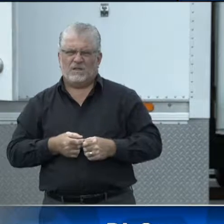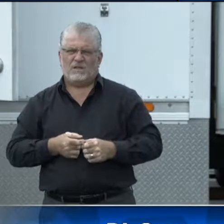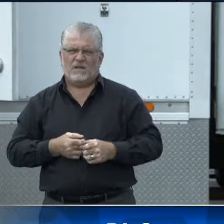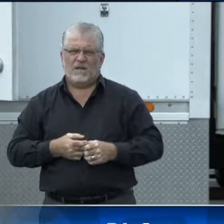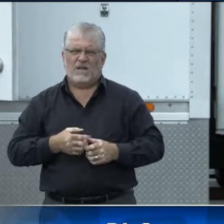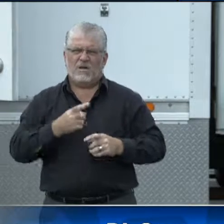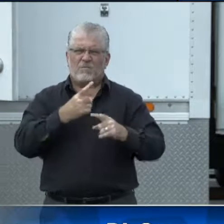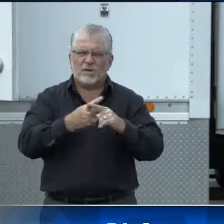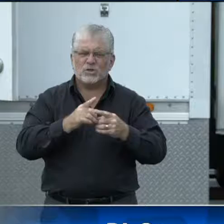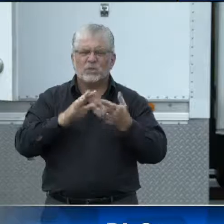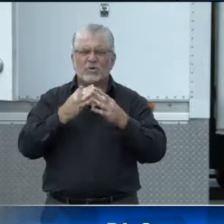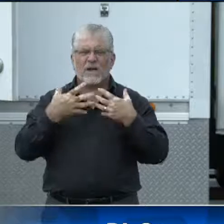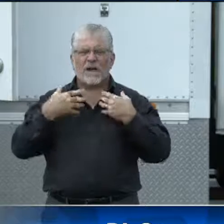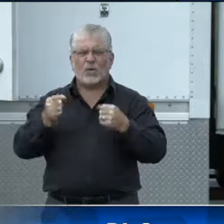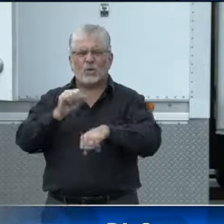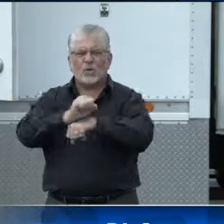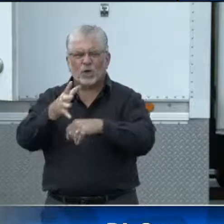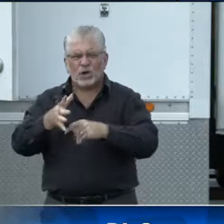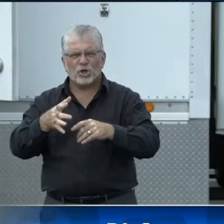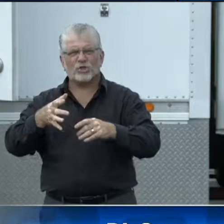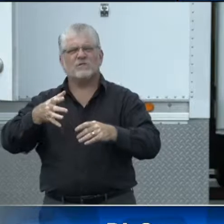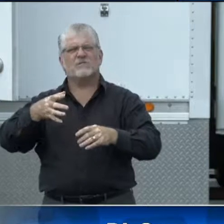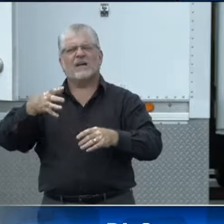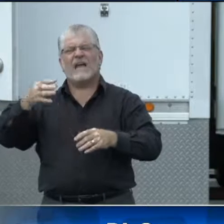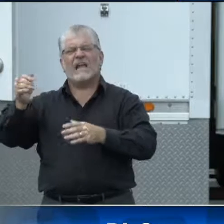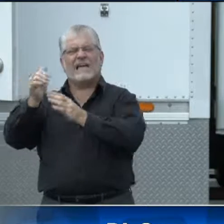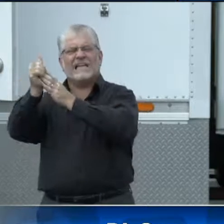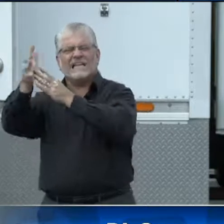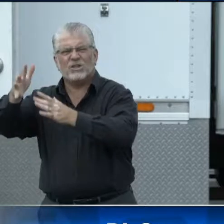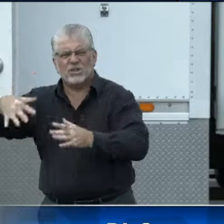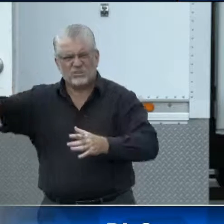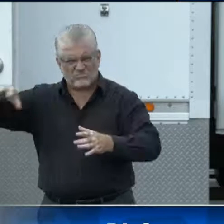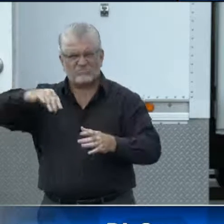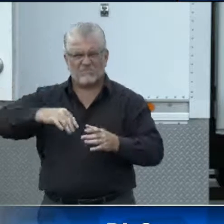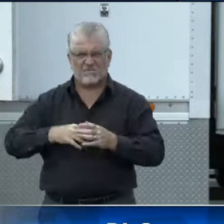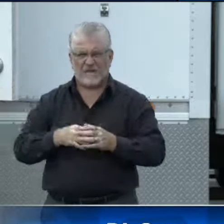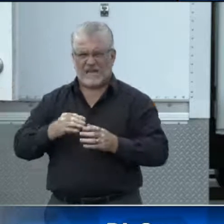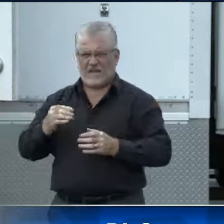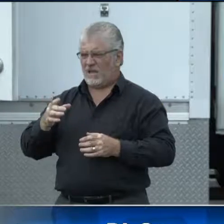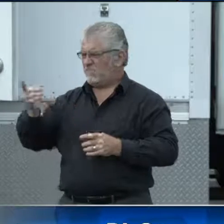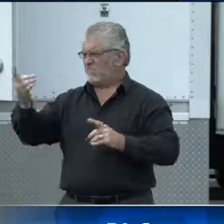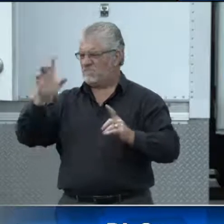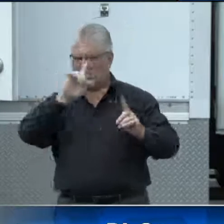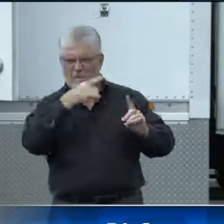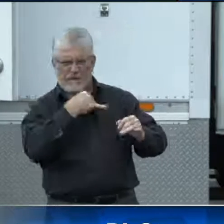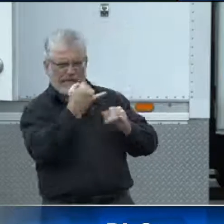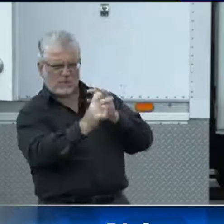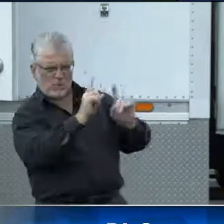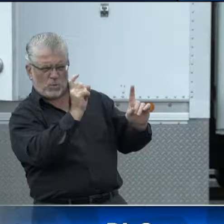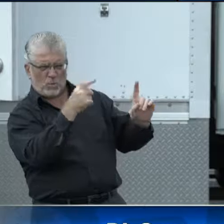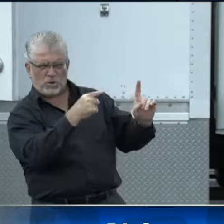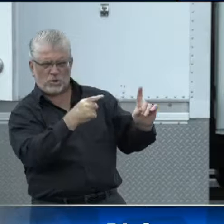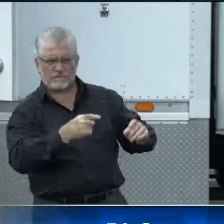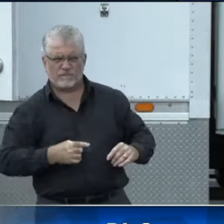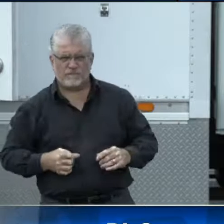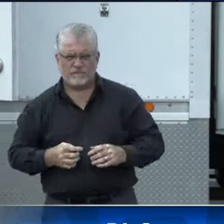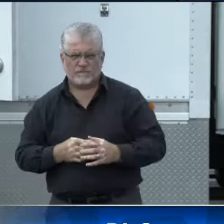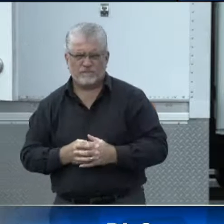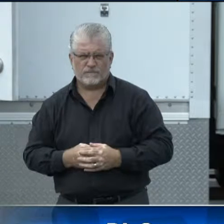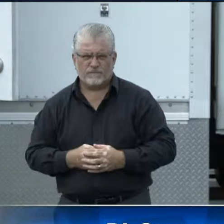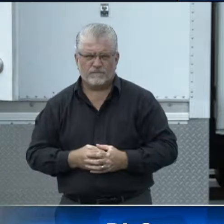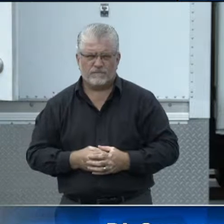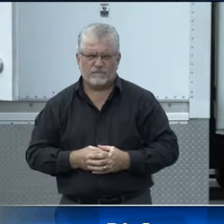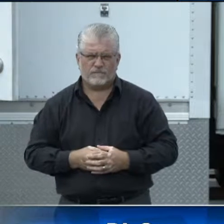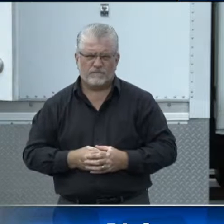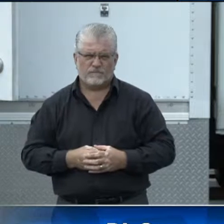out on the road accompanying Kate. My last question, what seems to be the greatest barrier in helping those communities